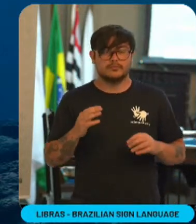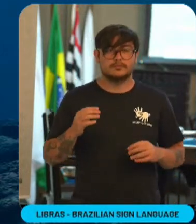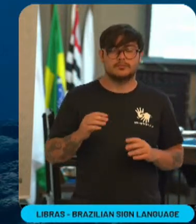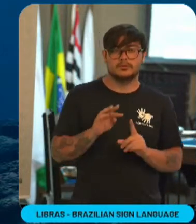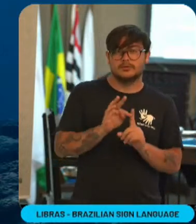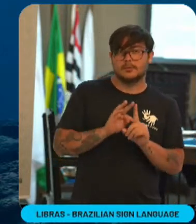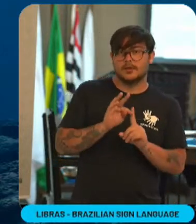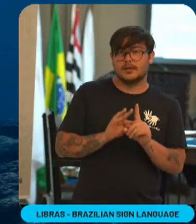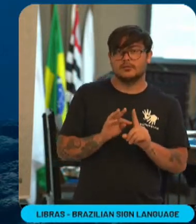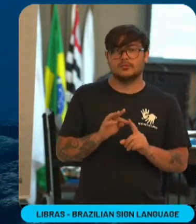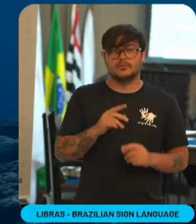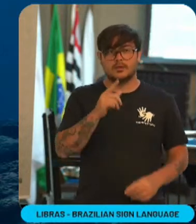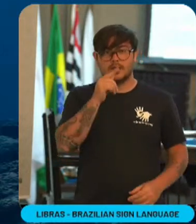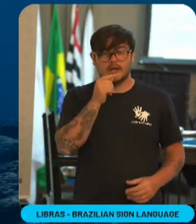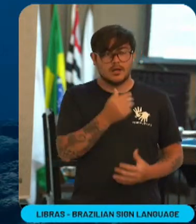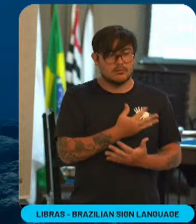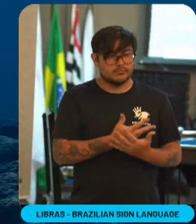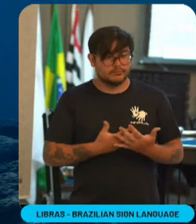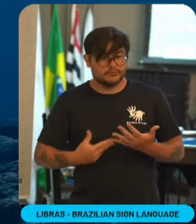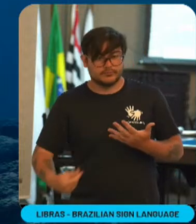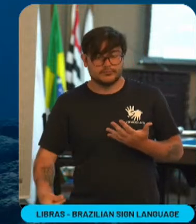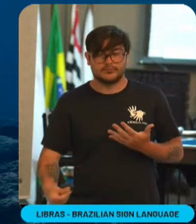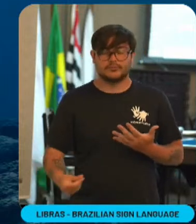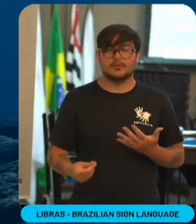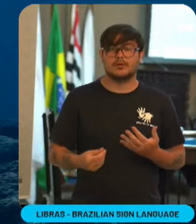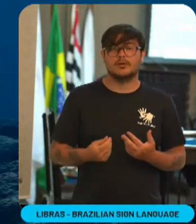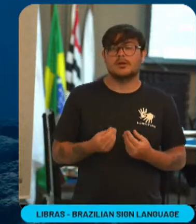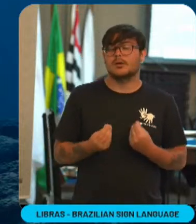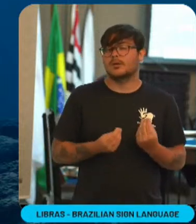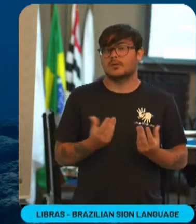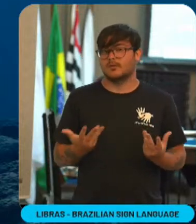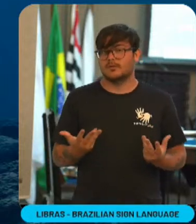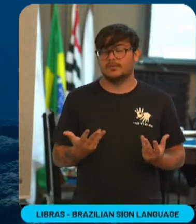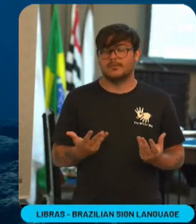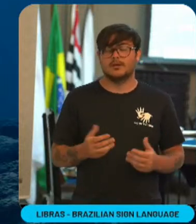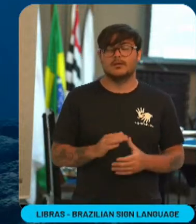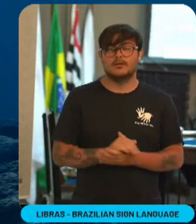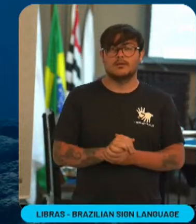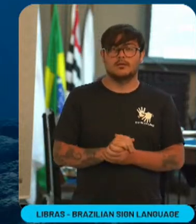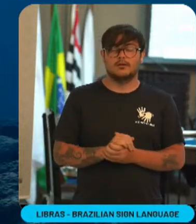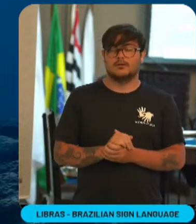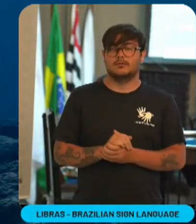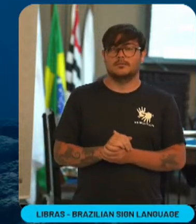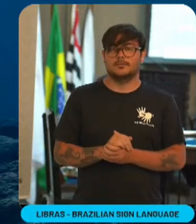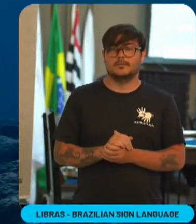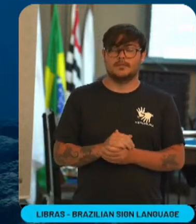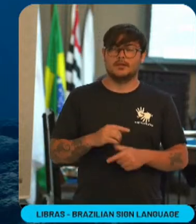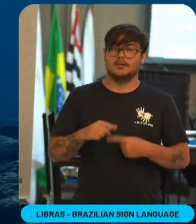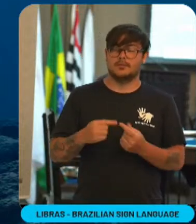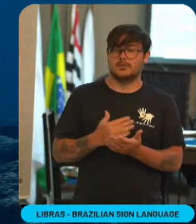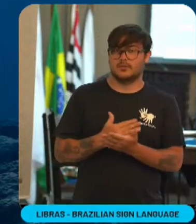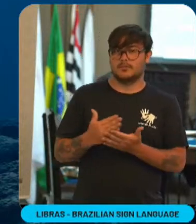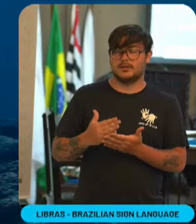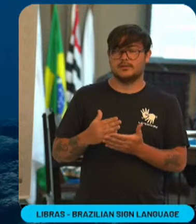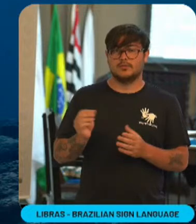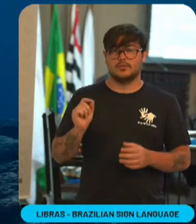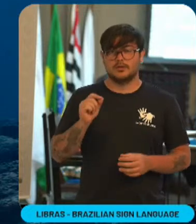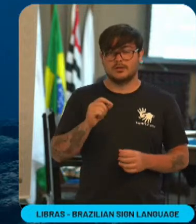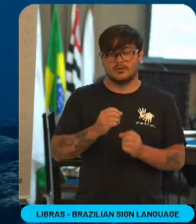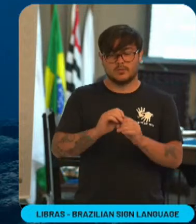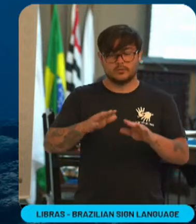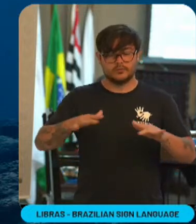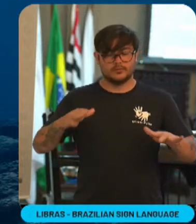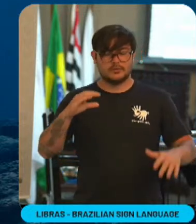But what does this bring in terms of heat comfort, permeability of the